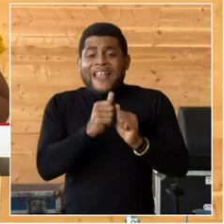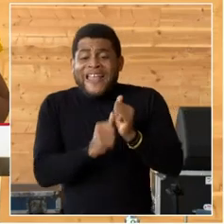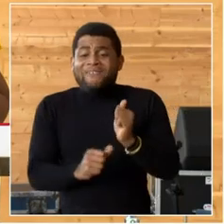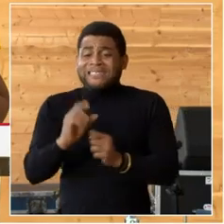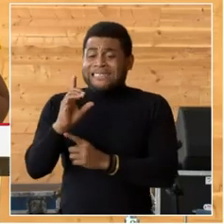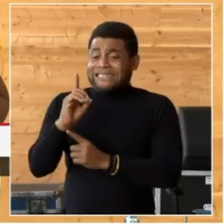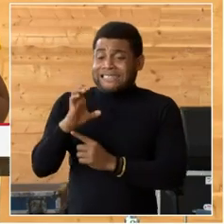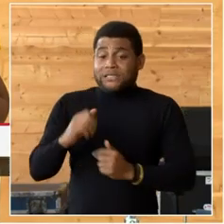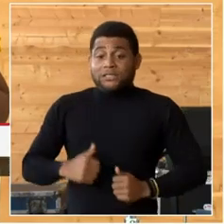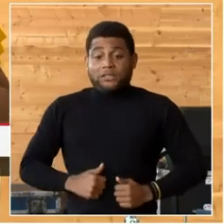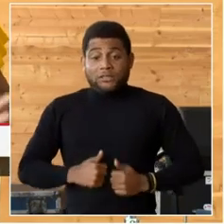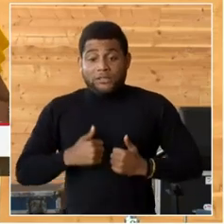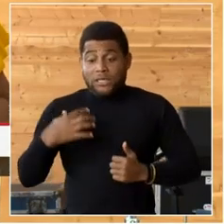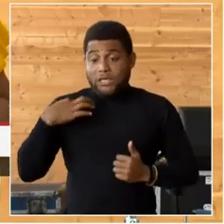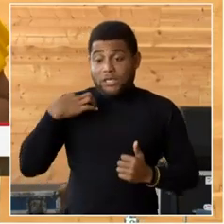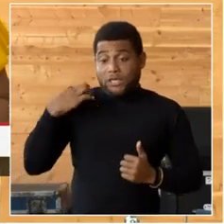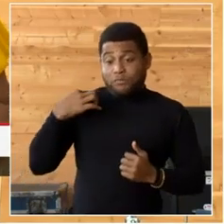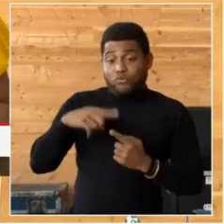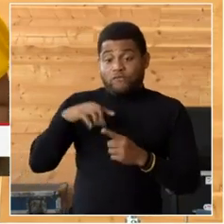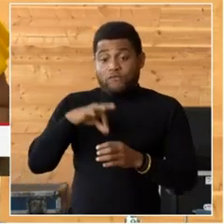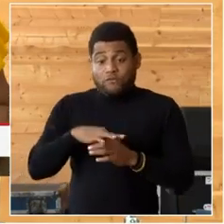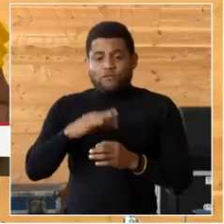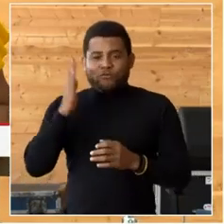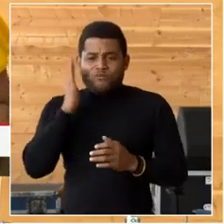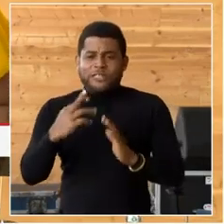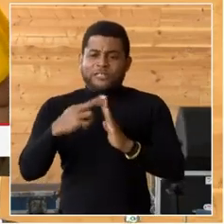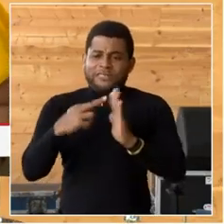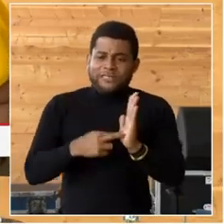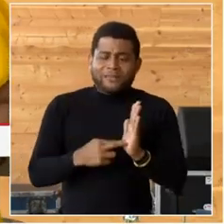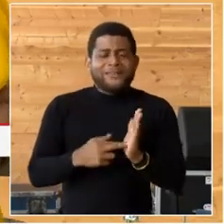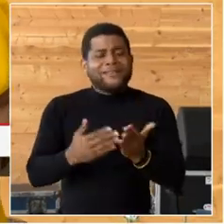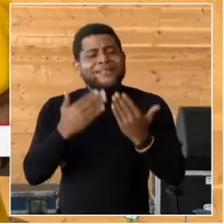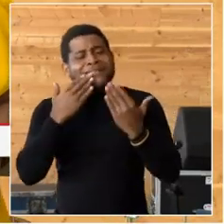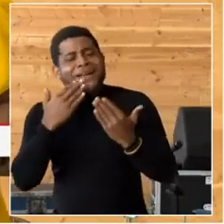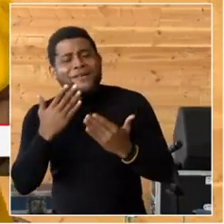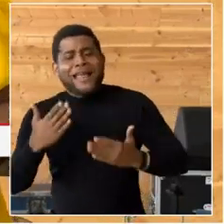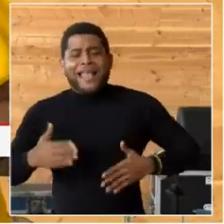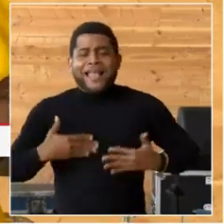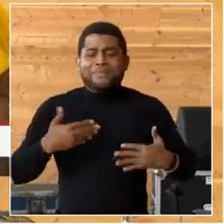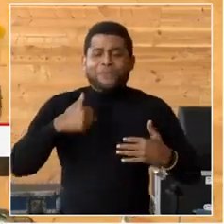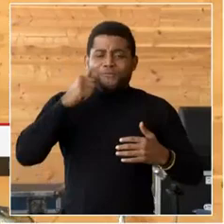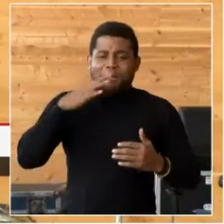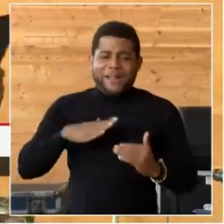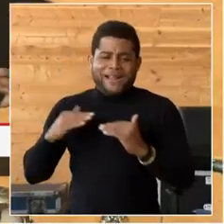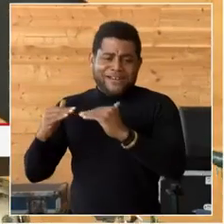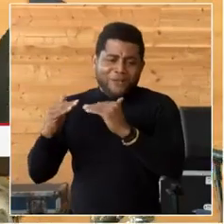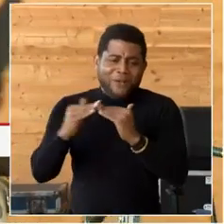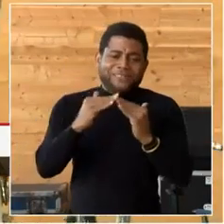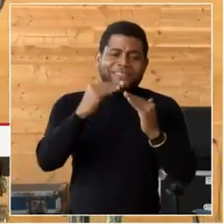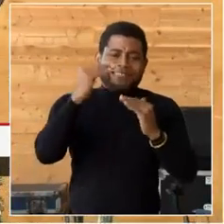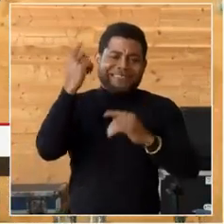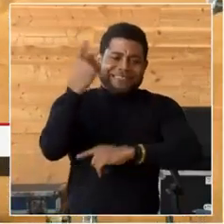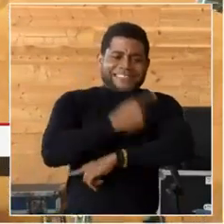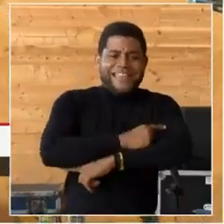should be registered. Thank you so much. Happy Women's Equality Day.